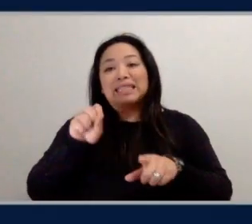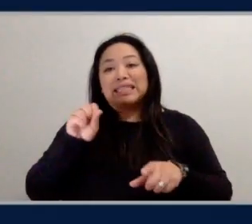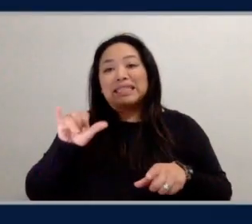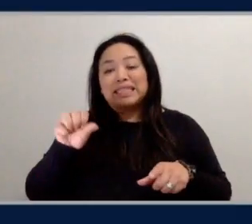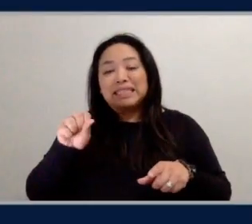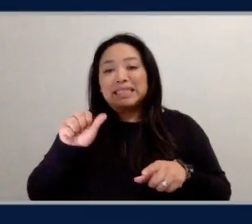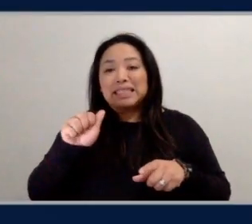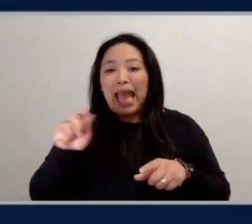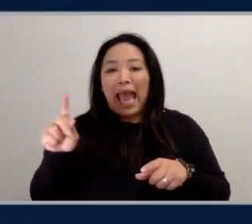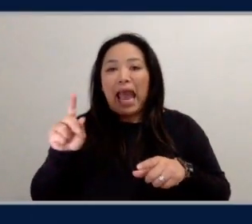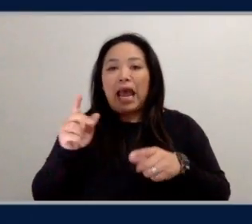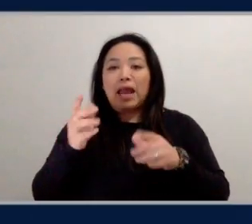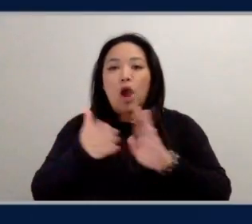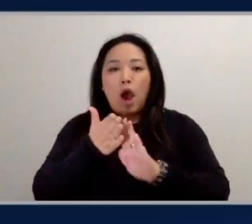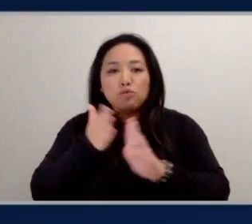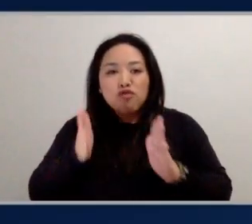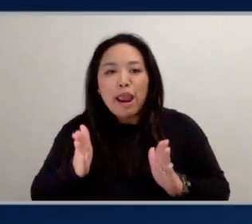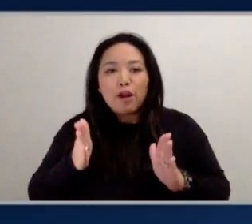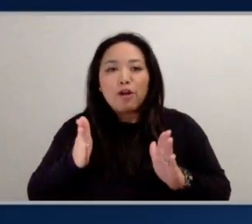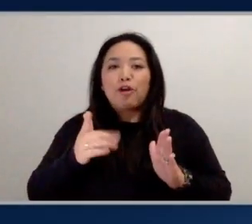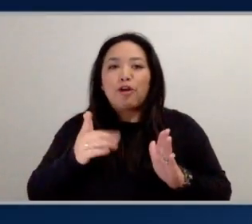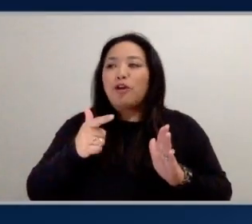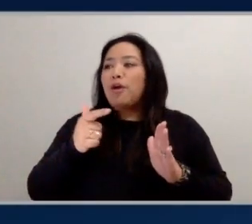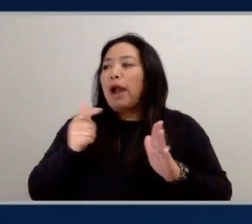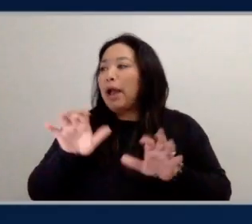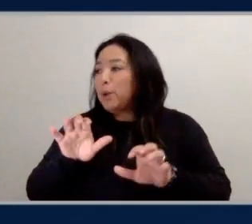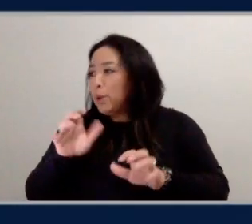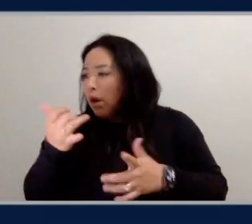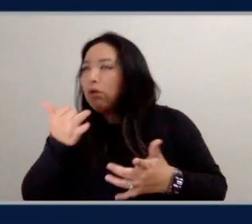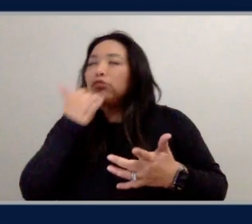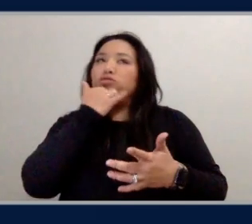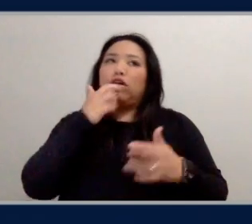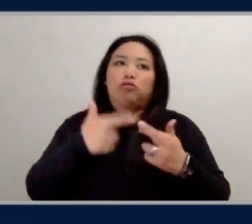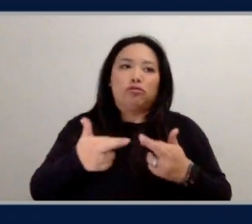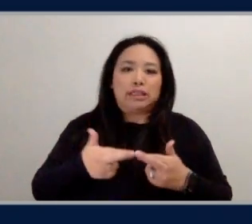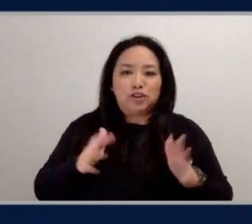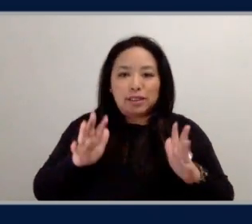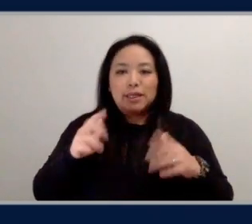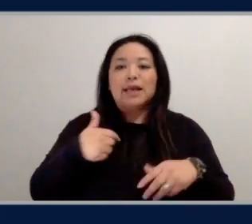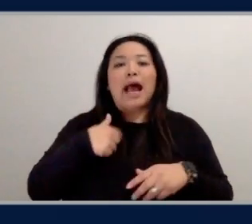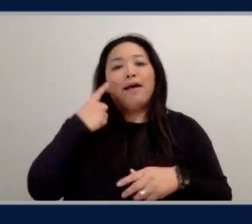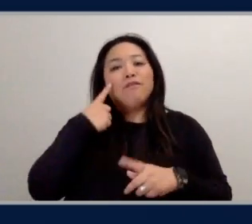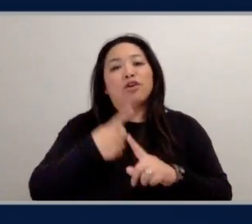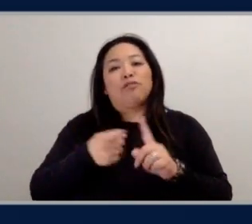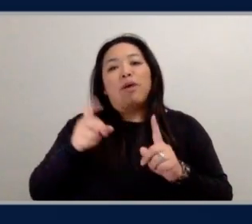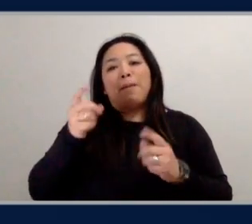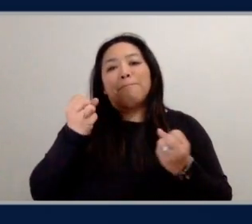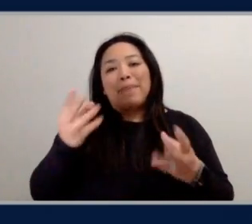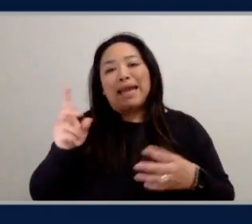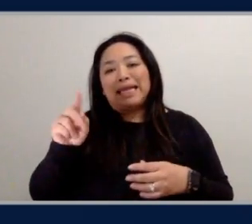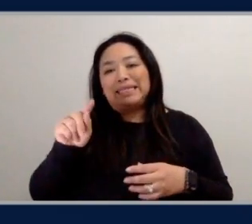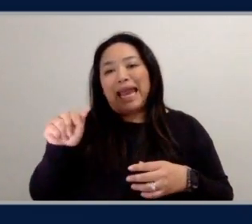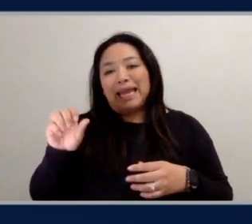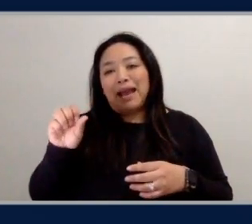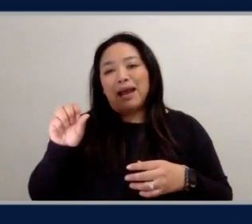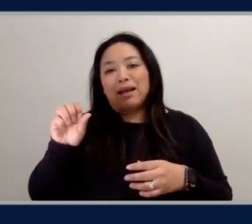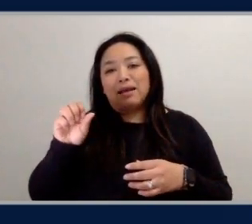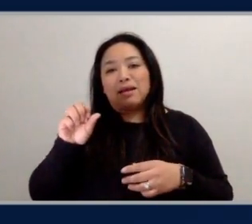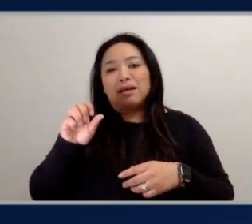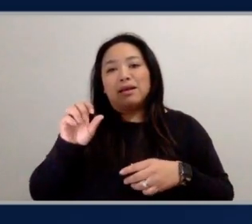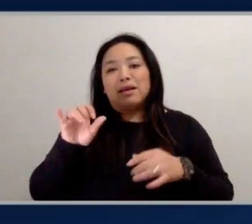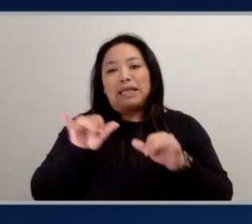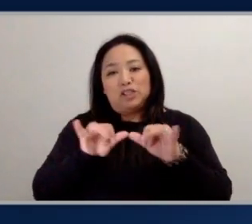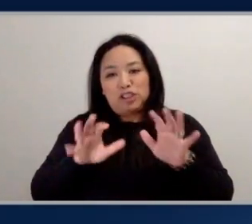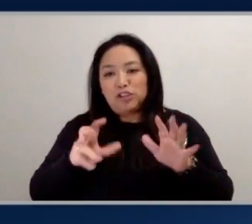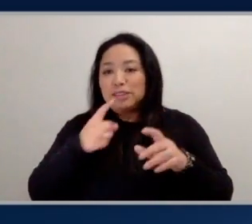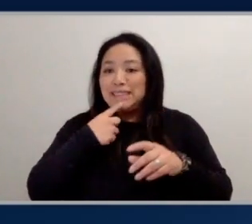log in, go do the thing like, I'm in the wrong region. Yeah. And I hear this from many data scientists that never use console, never really use CDK, need to go interact. And